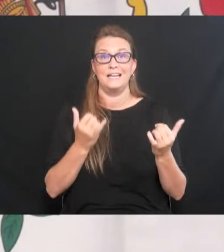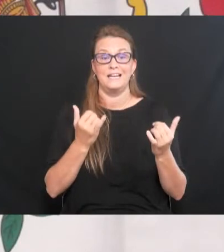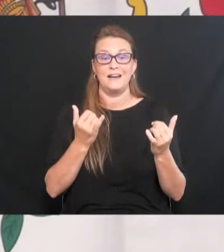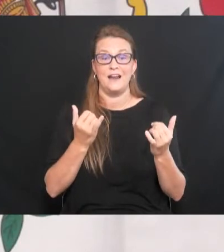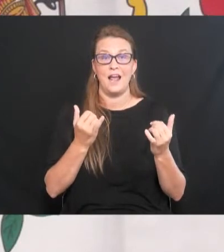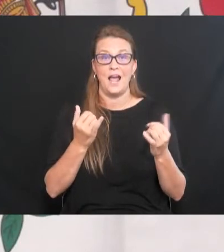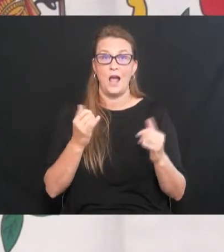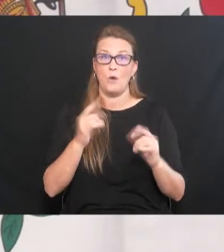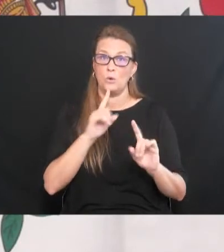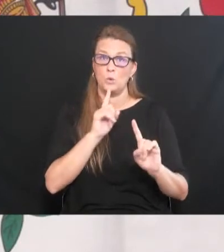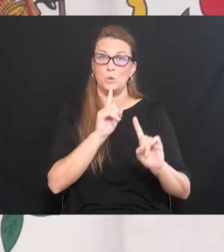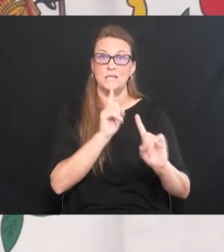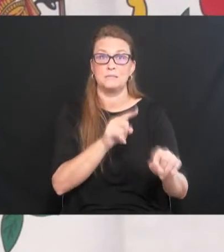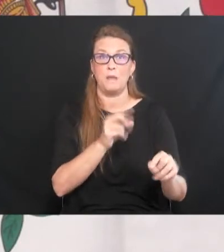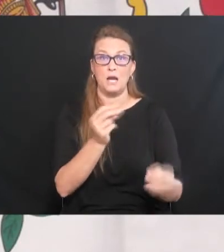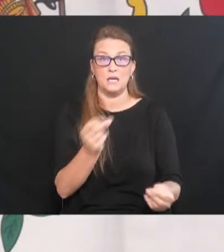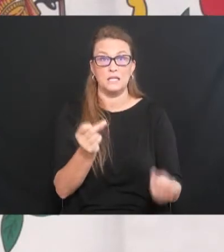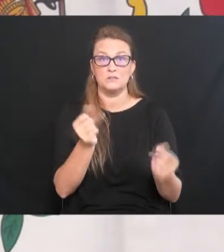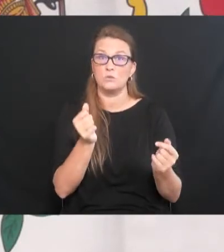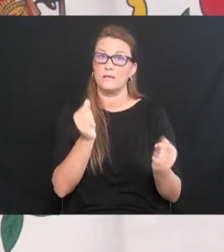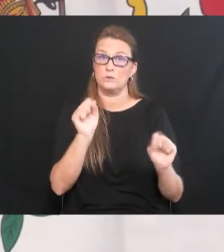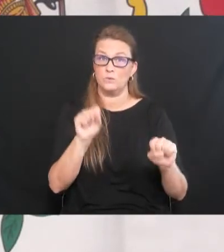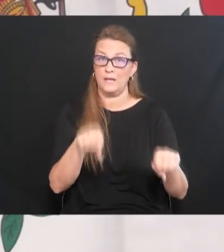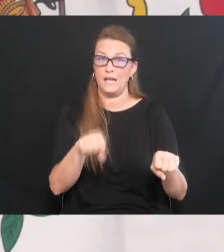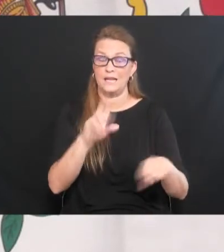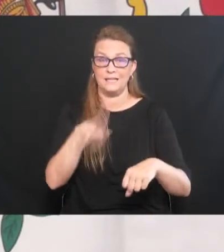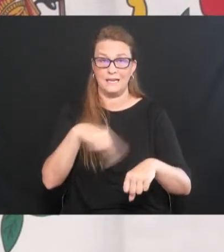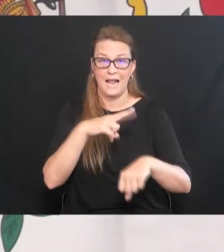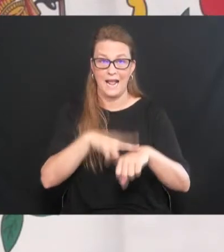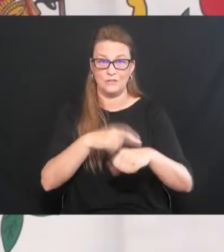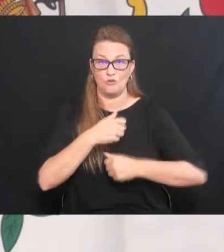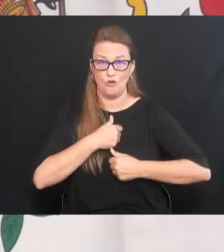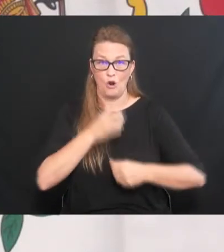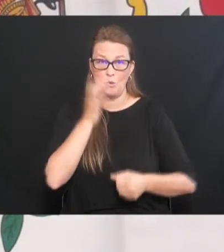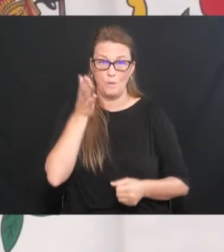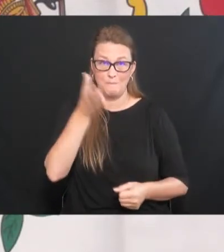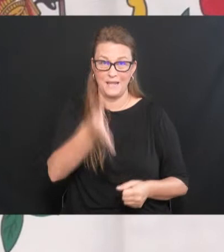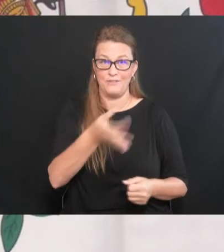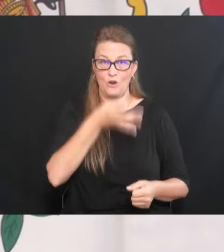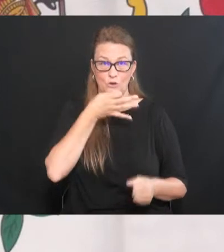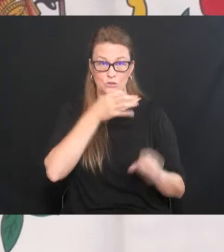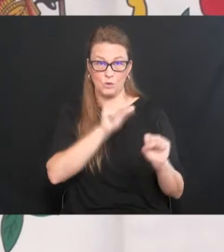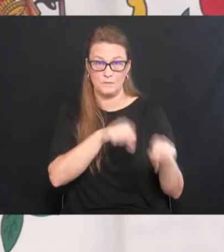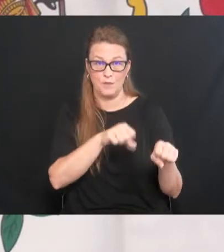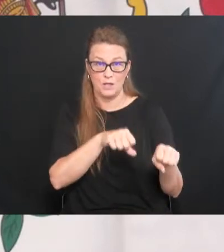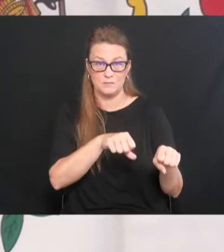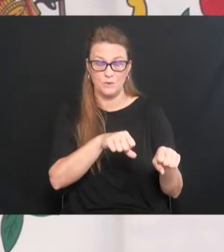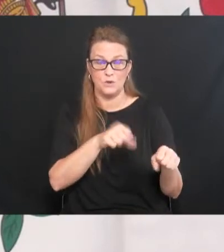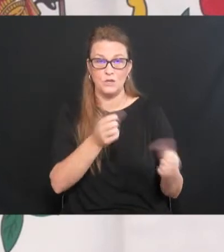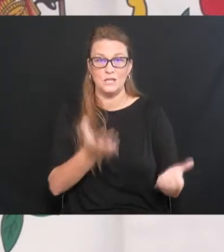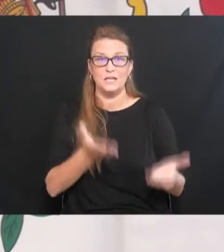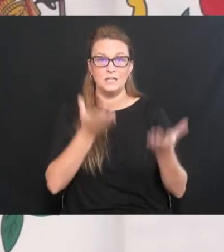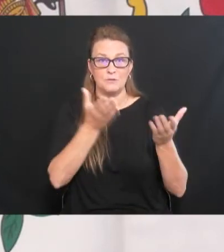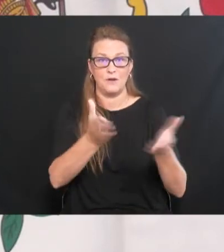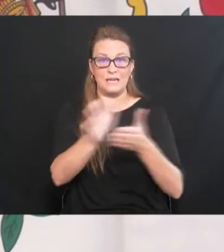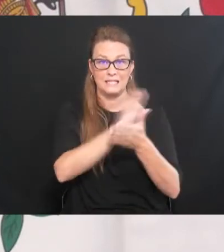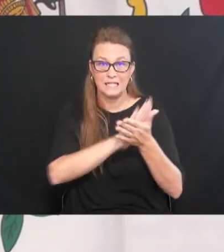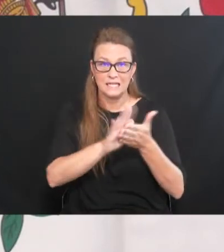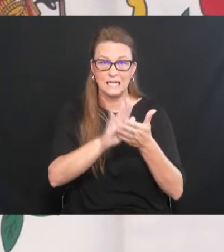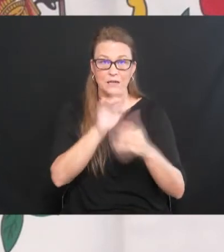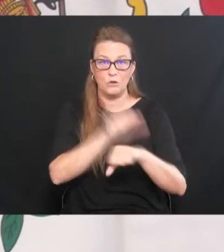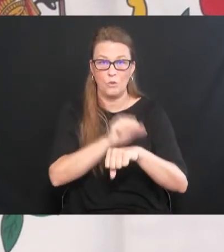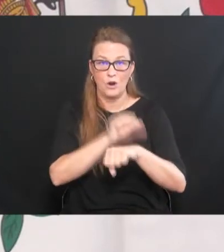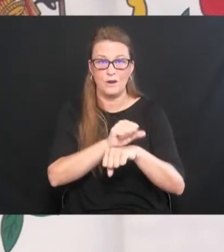absolutely to the fire as we do over and over. The National Guard will be at the facility as soon as possible to perform sanitation work,